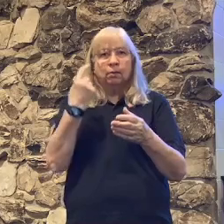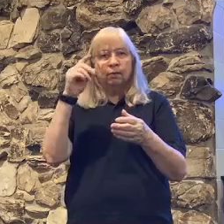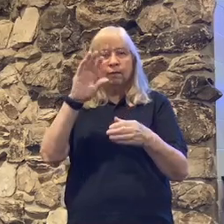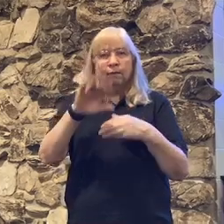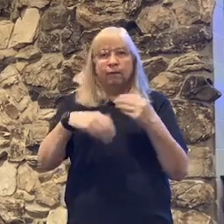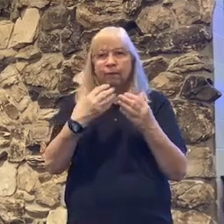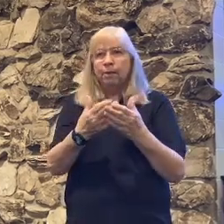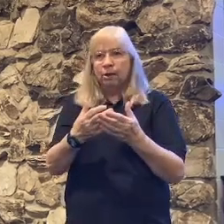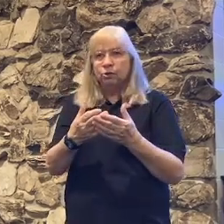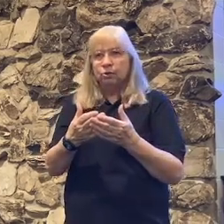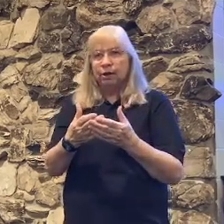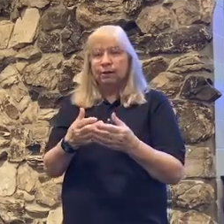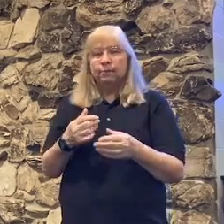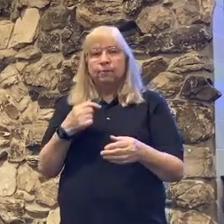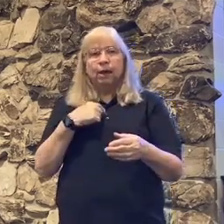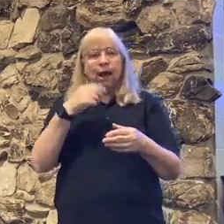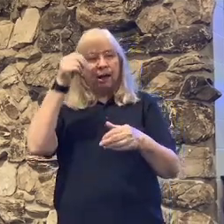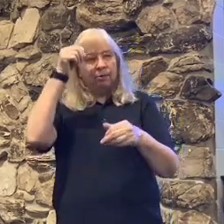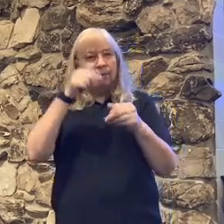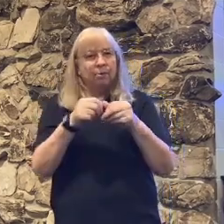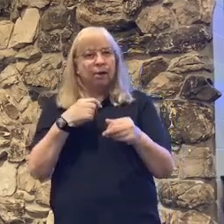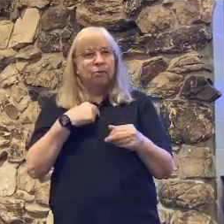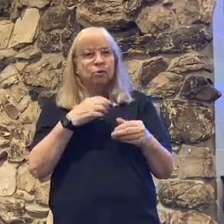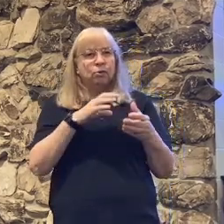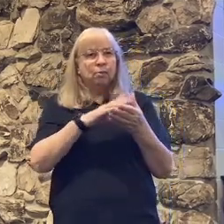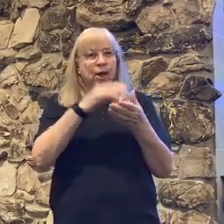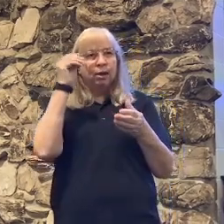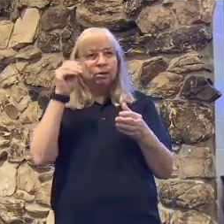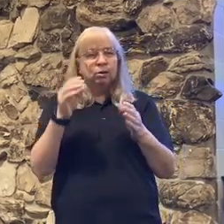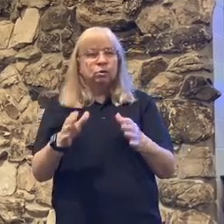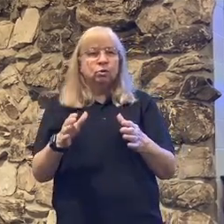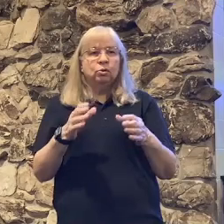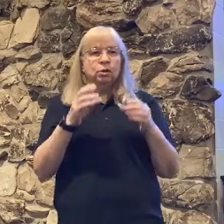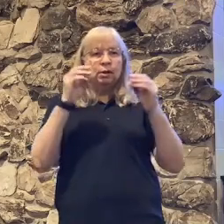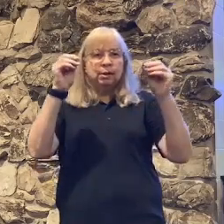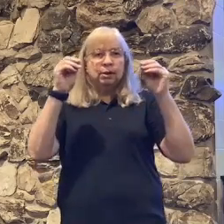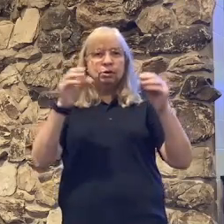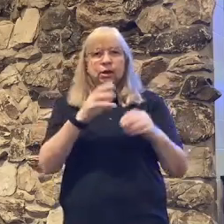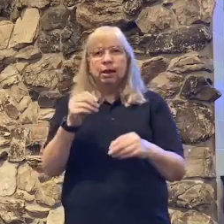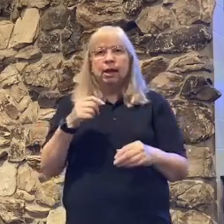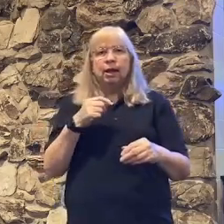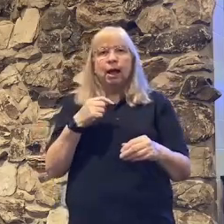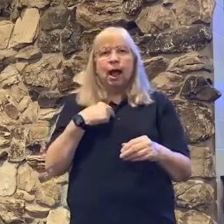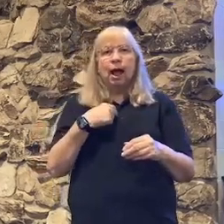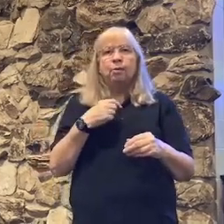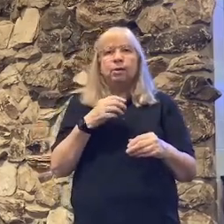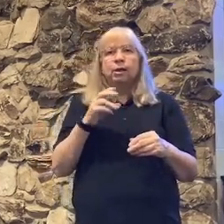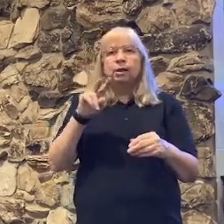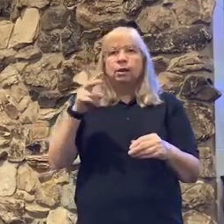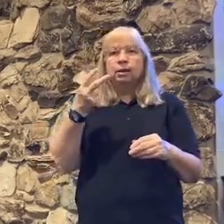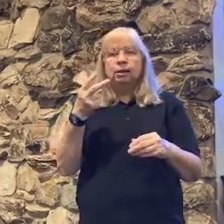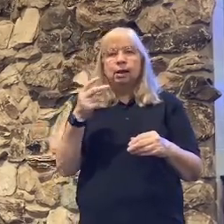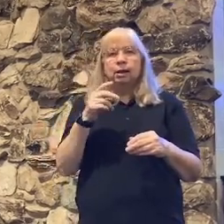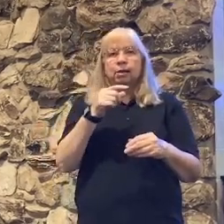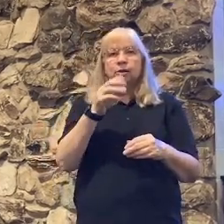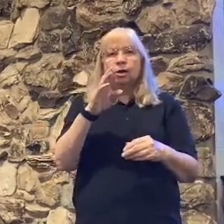I can remember I was doing my student teaching, and it was in second grade, one of my favorite